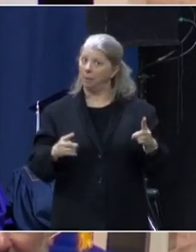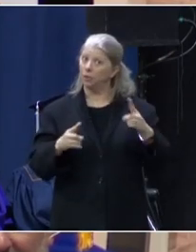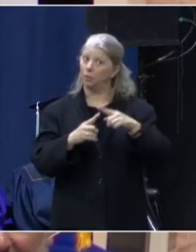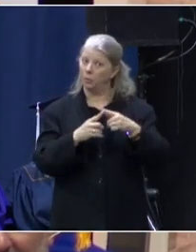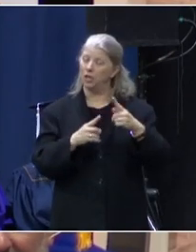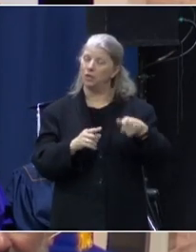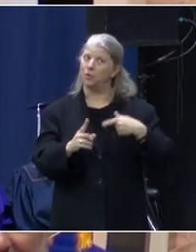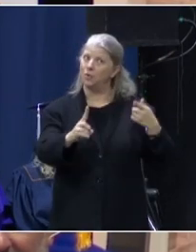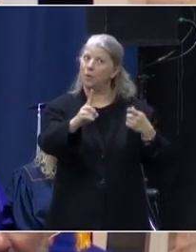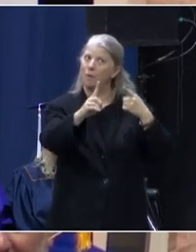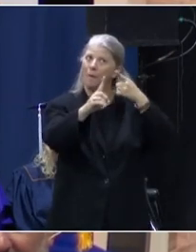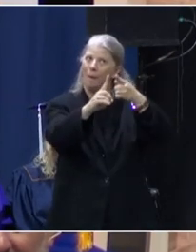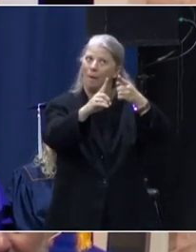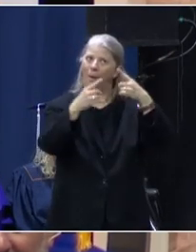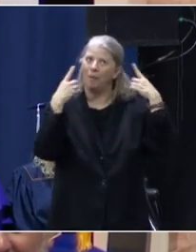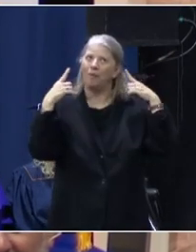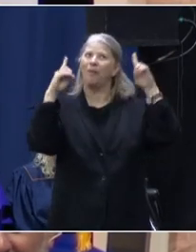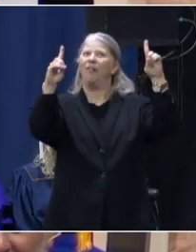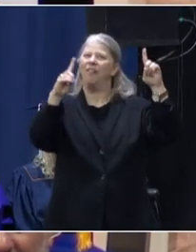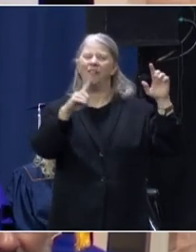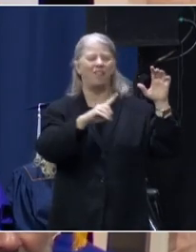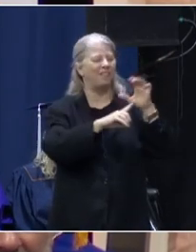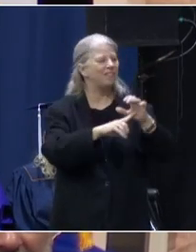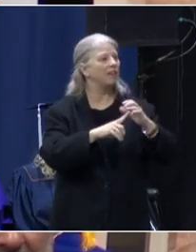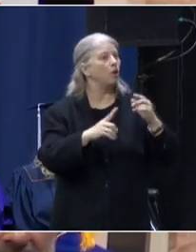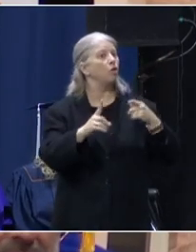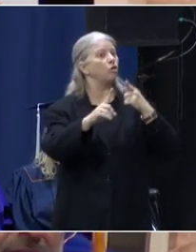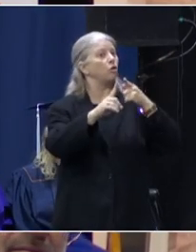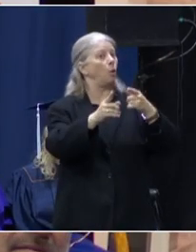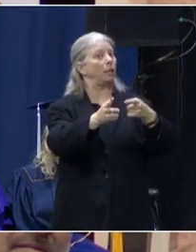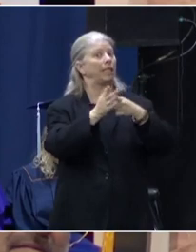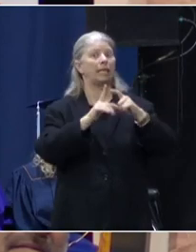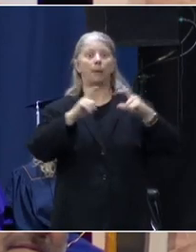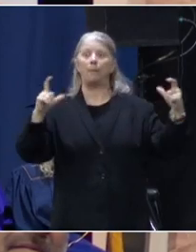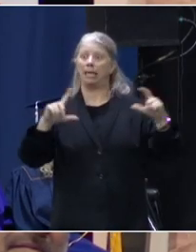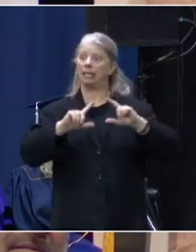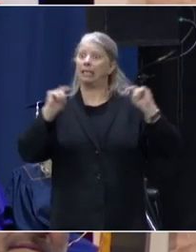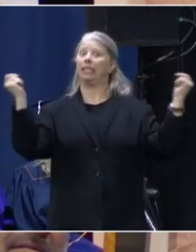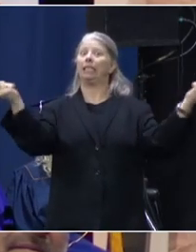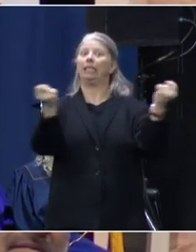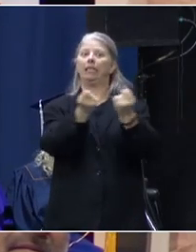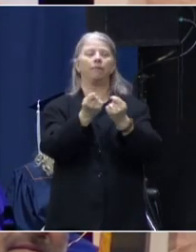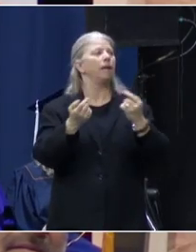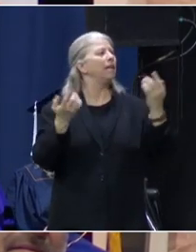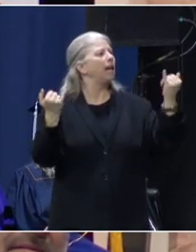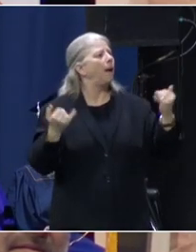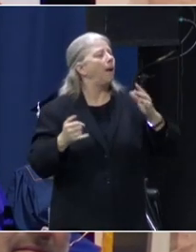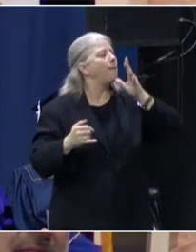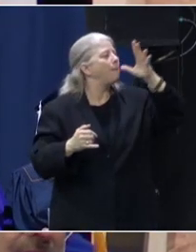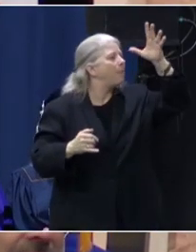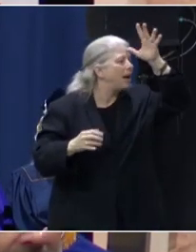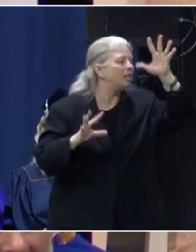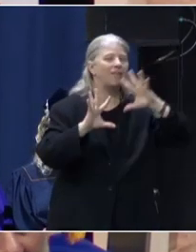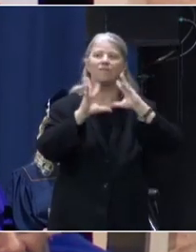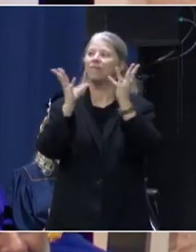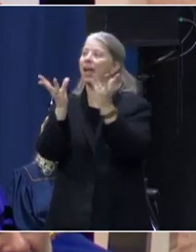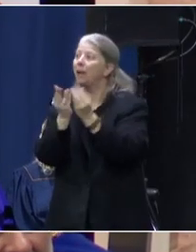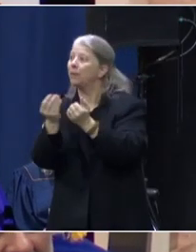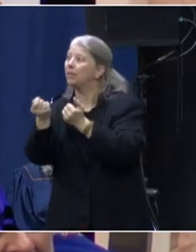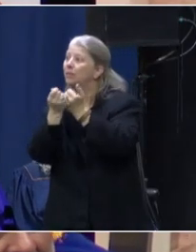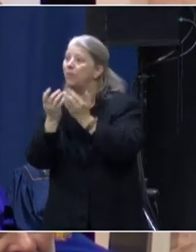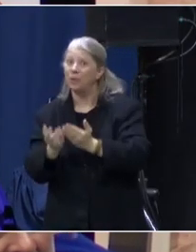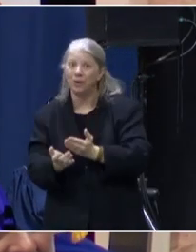monumental goal. And a goal takes a big team. Will our parents, family members, and supporters